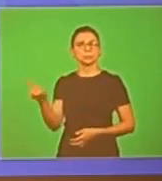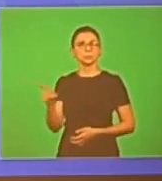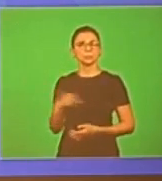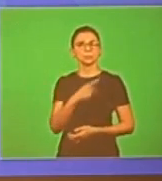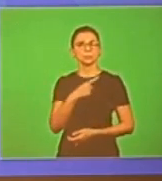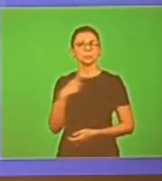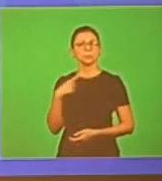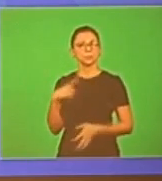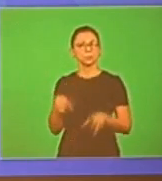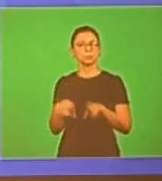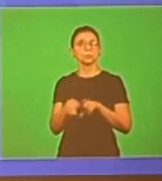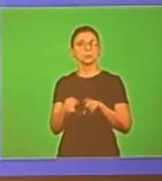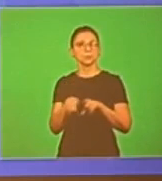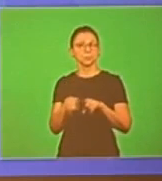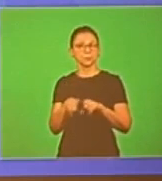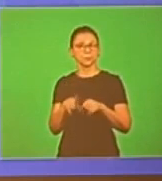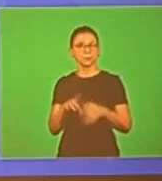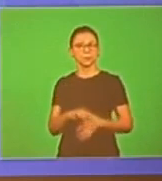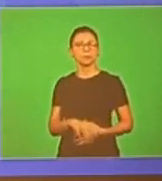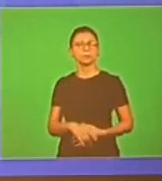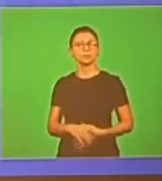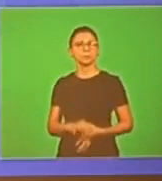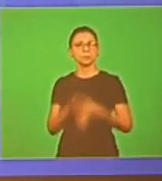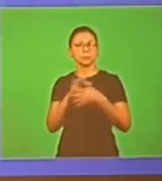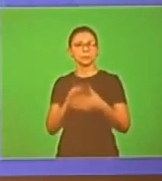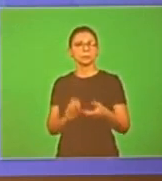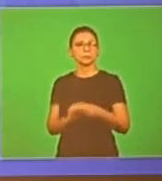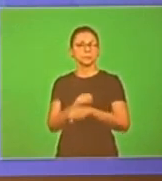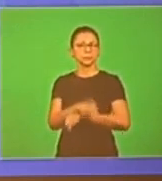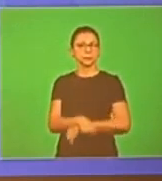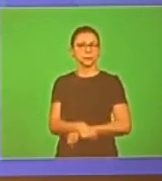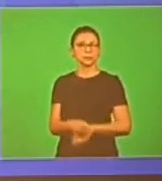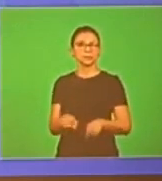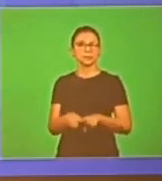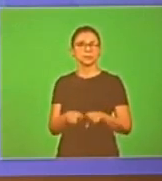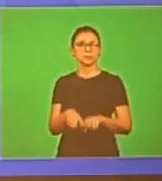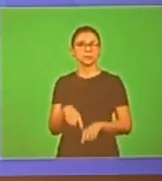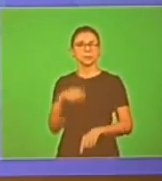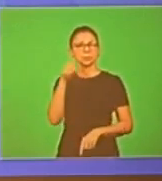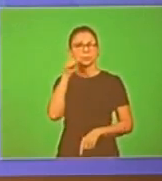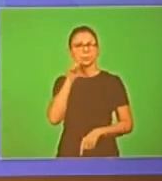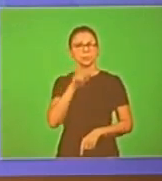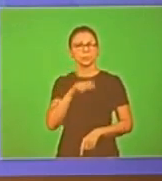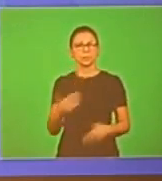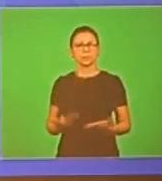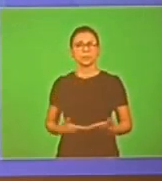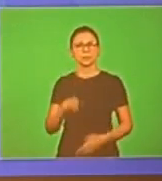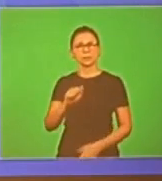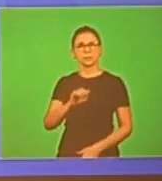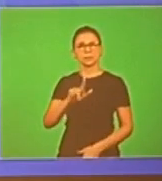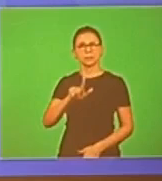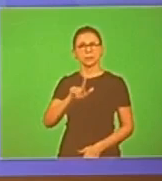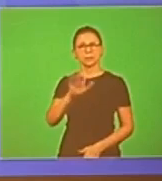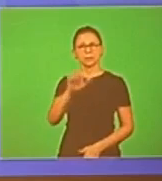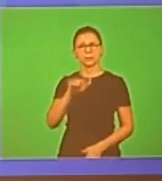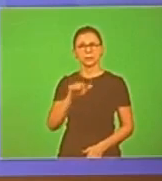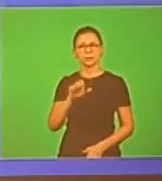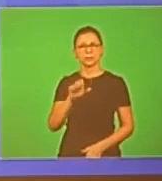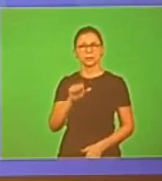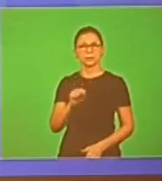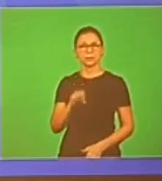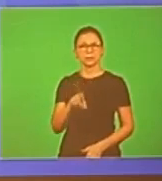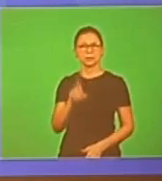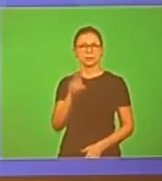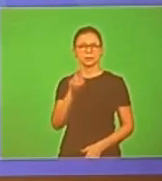Pastor Pavel, which is the director of the seminar, and the Sister Alexander,